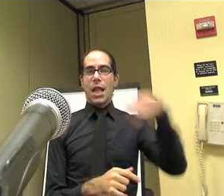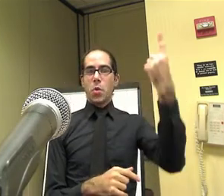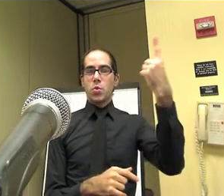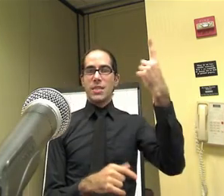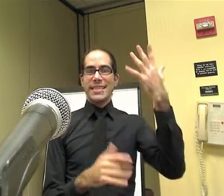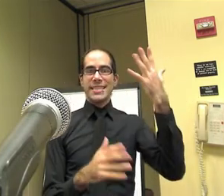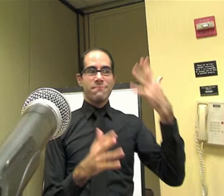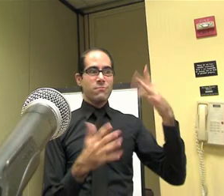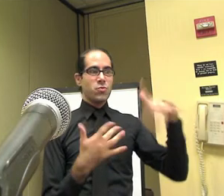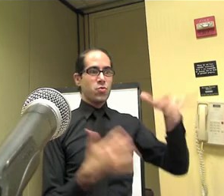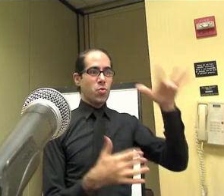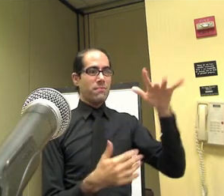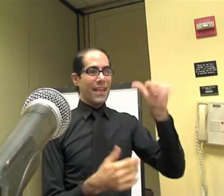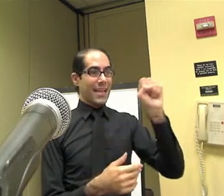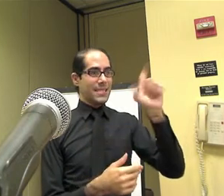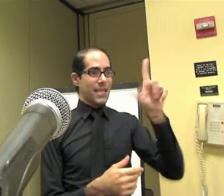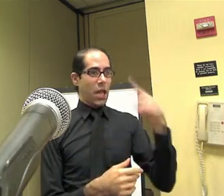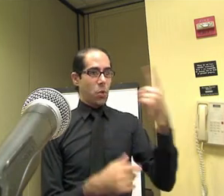However,